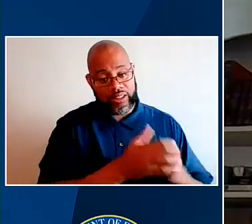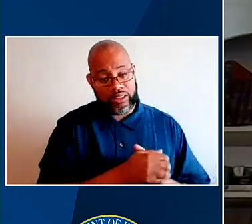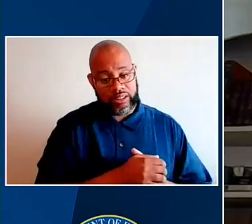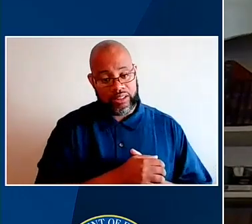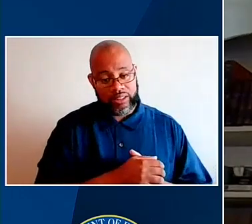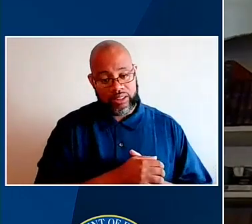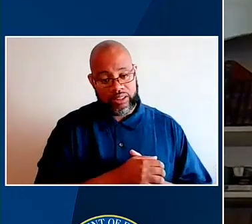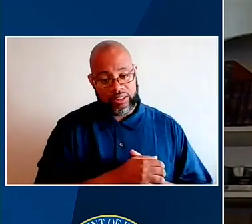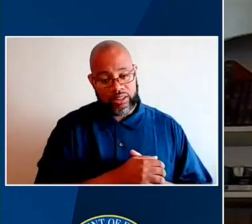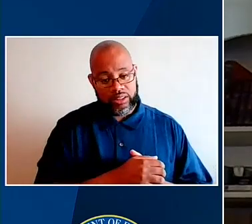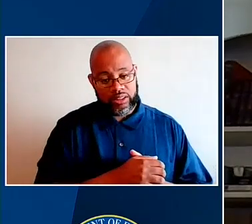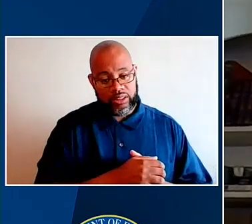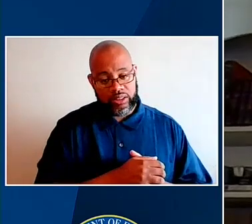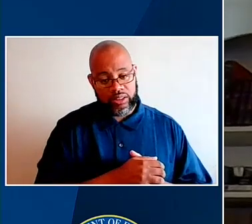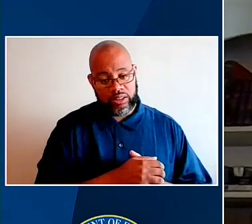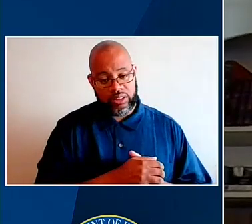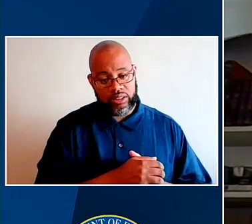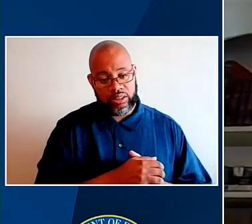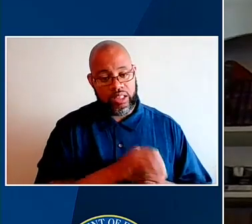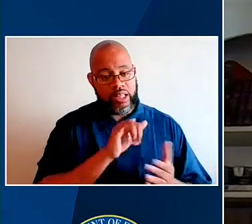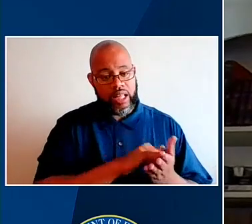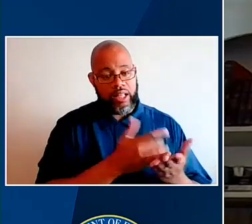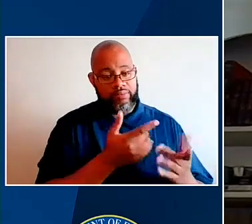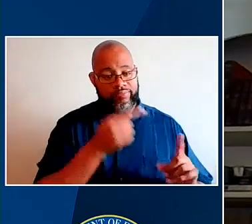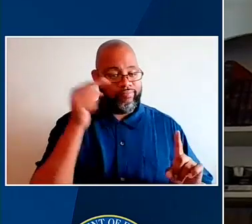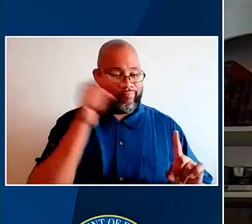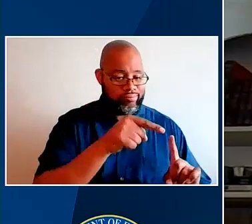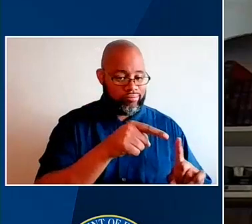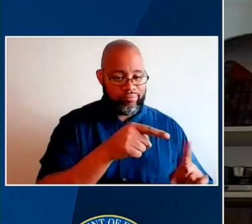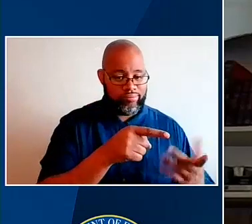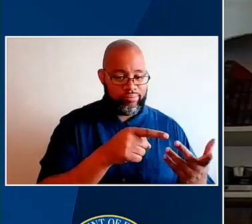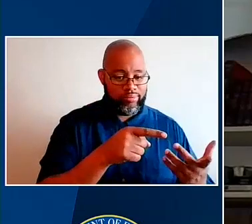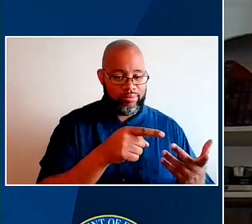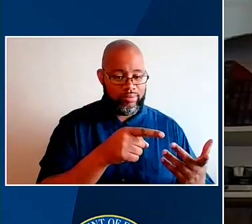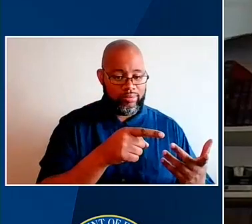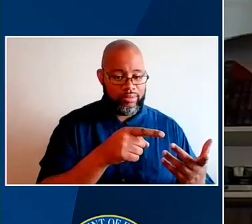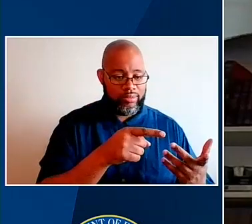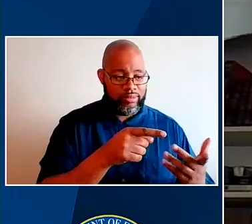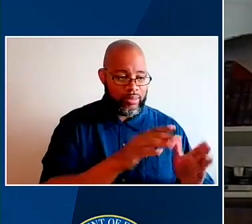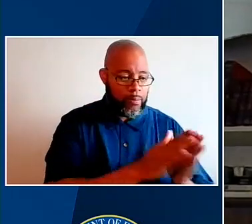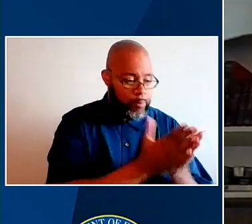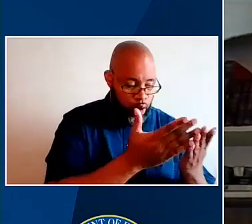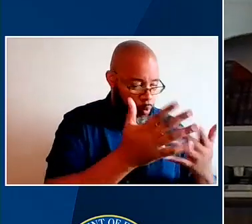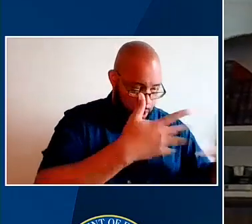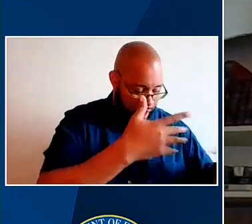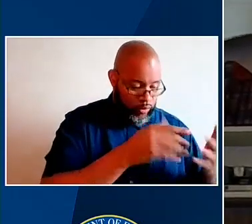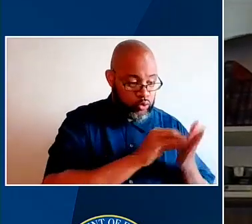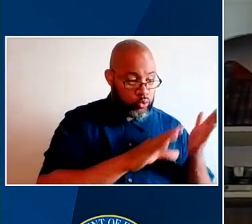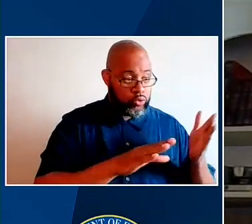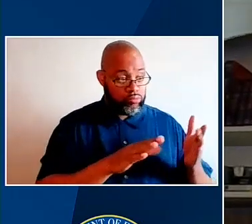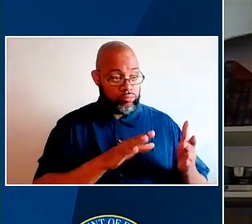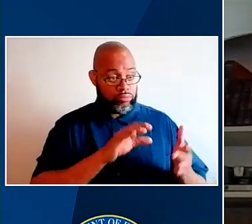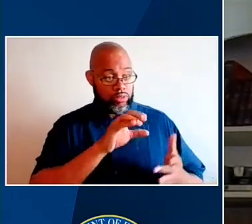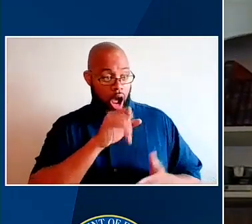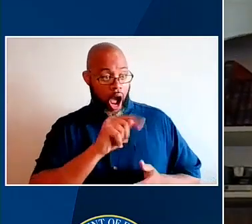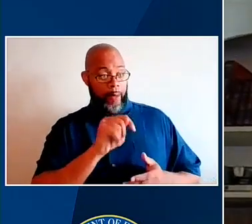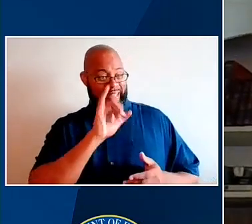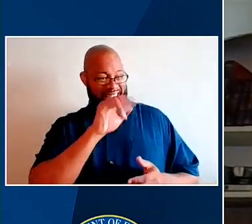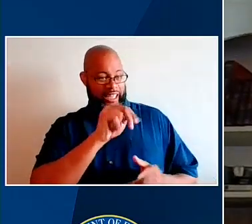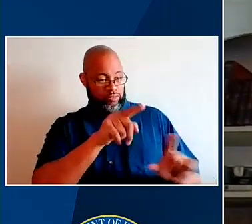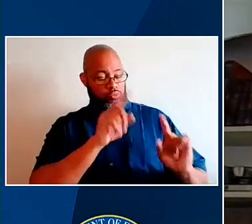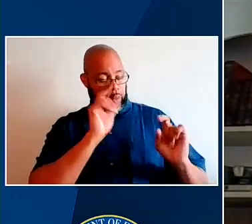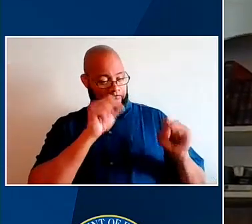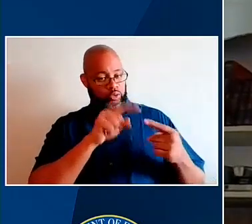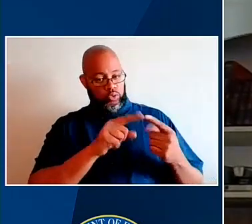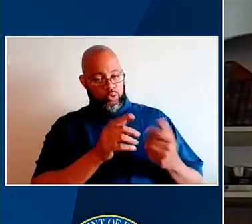again, you're providing this bundled homework, book, papers, everything, and the student's opting in, right? You're going to be able